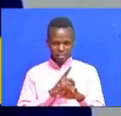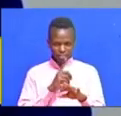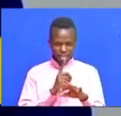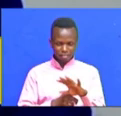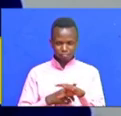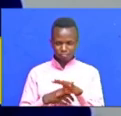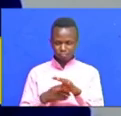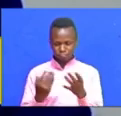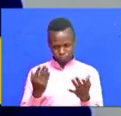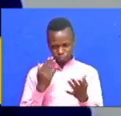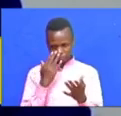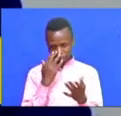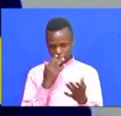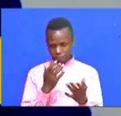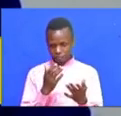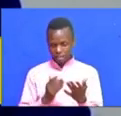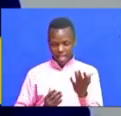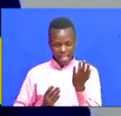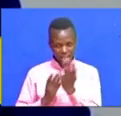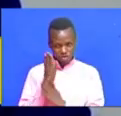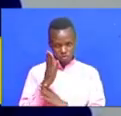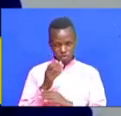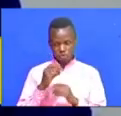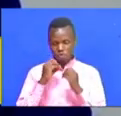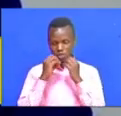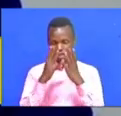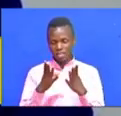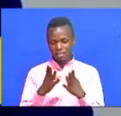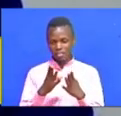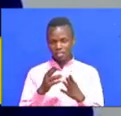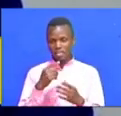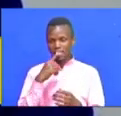answer, not a straight answer. I'll say yes and no.